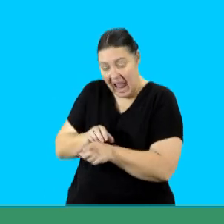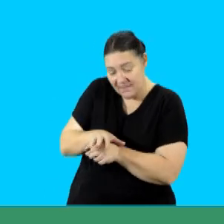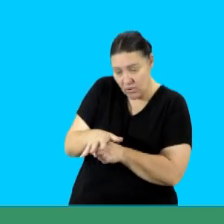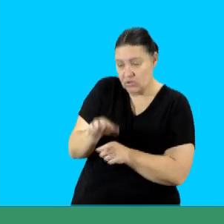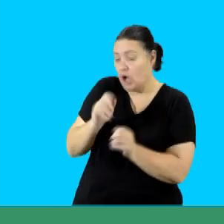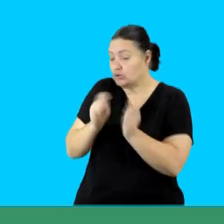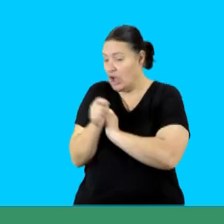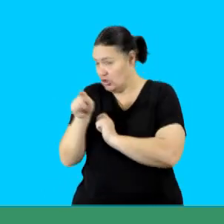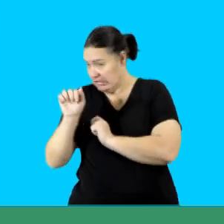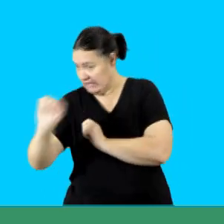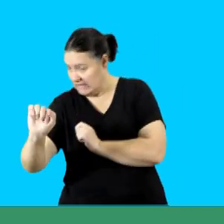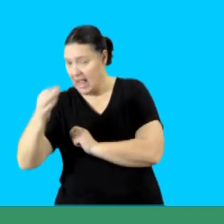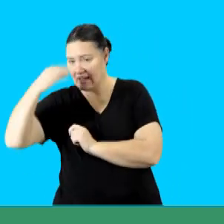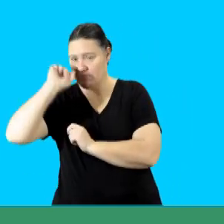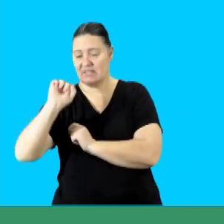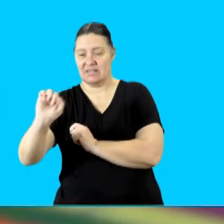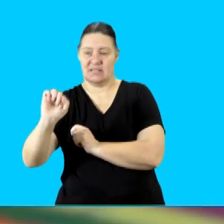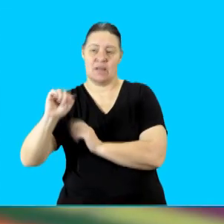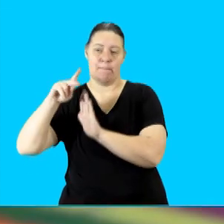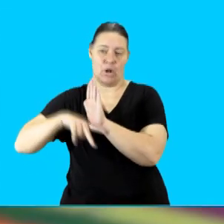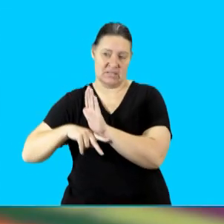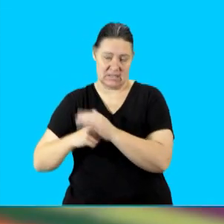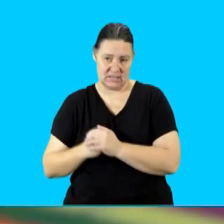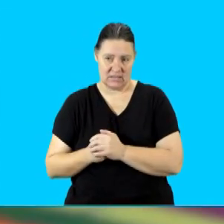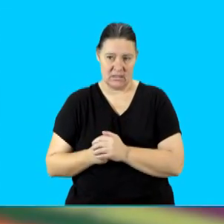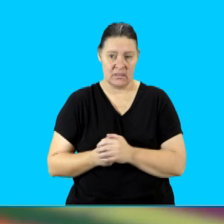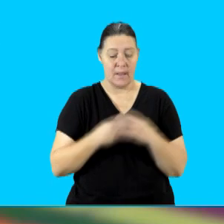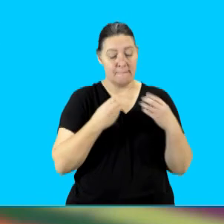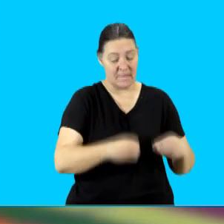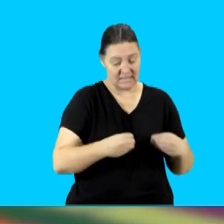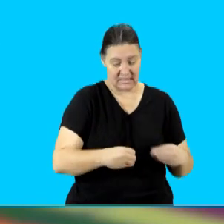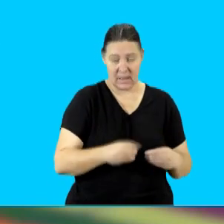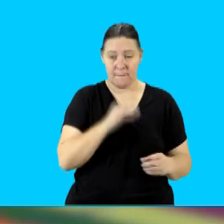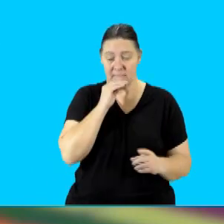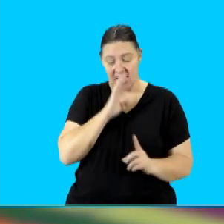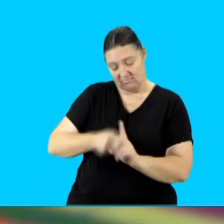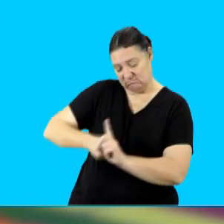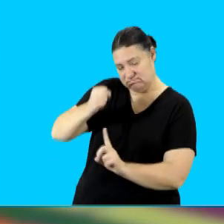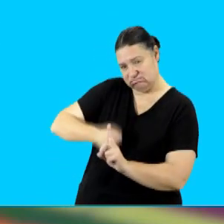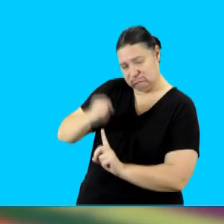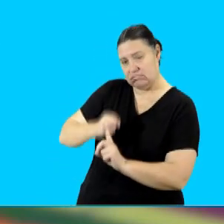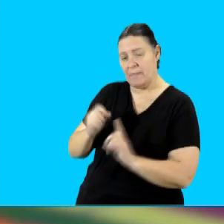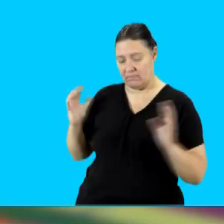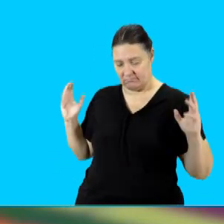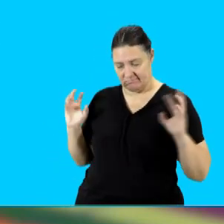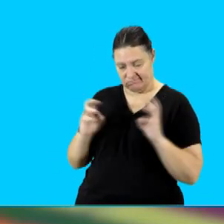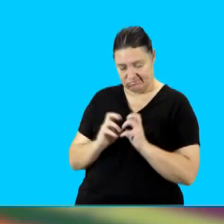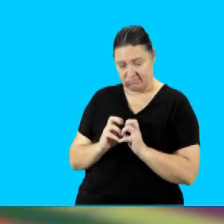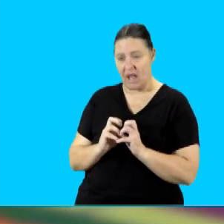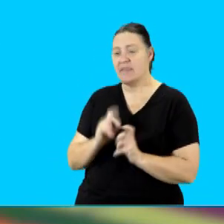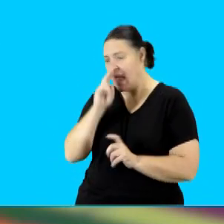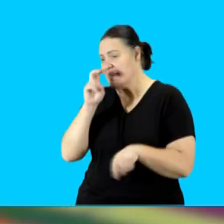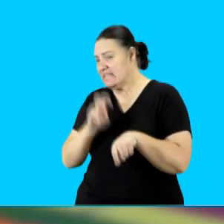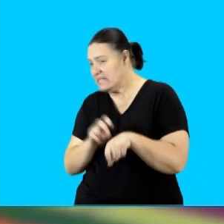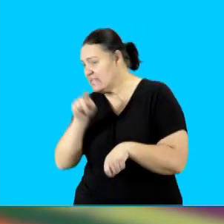change government policy. So when people lobby, it simply means that they are coming together to